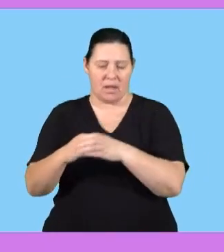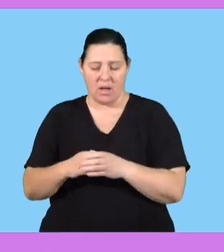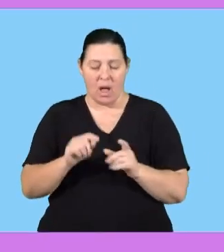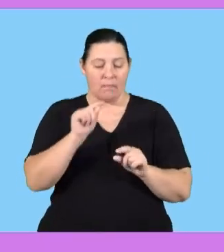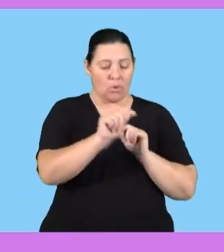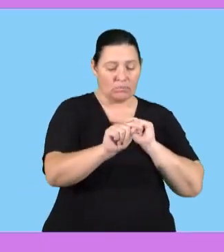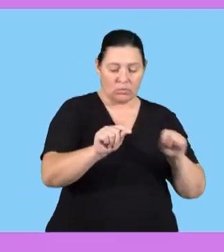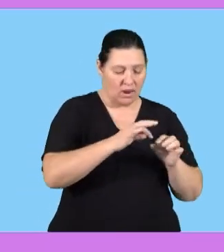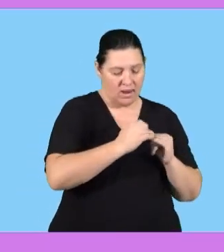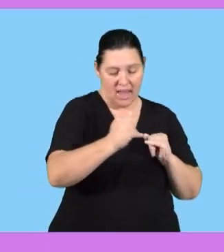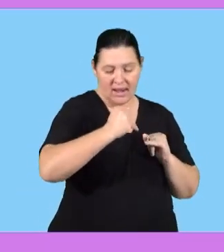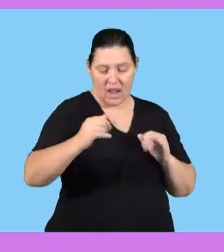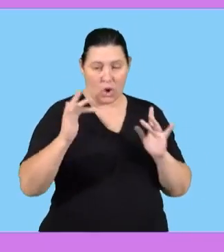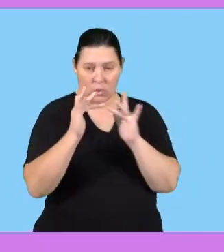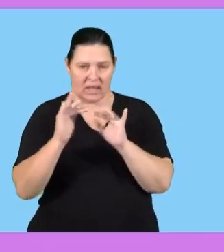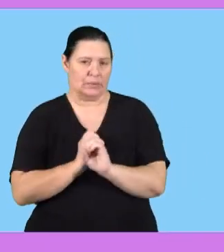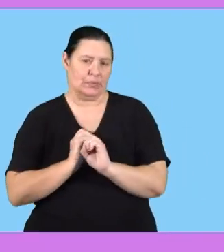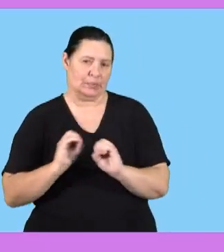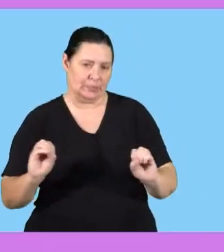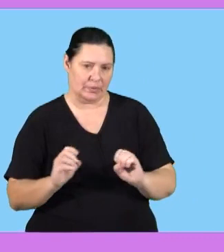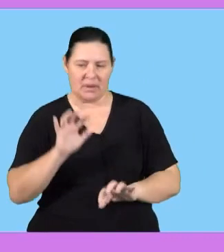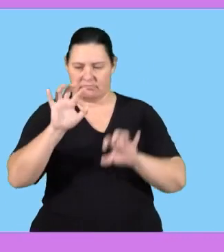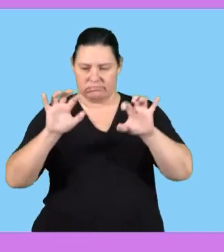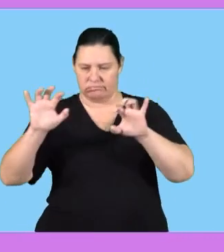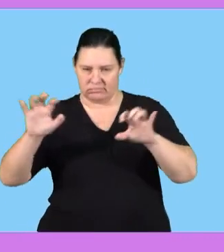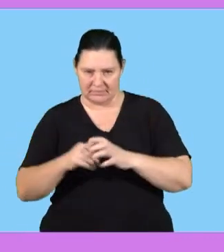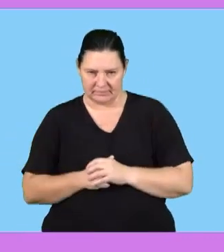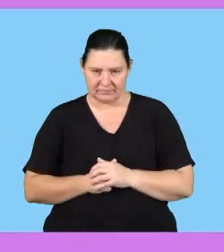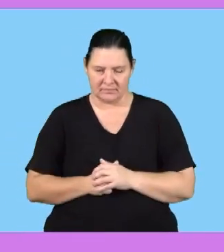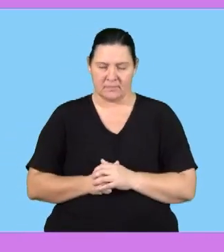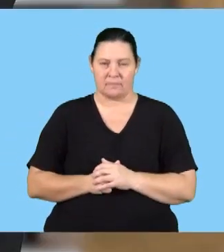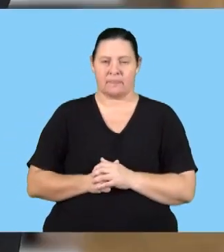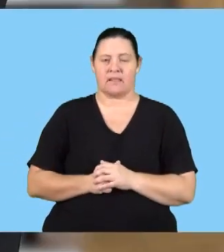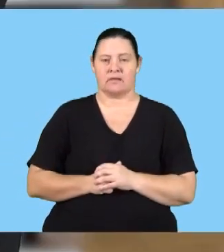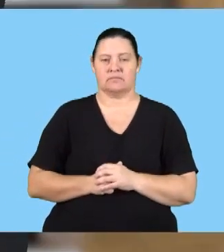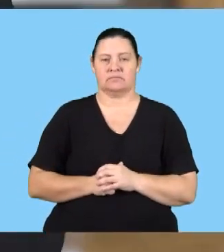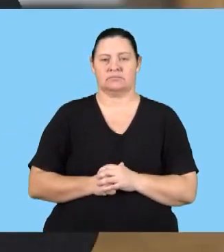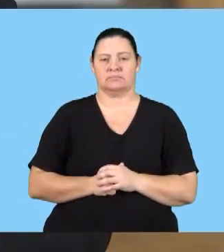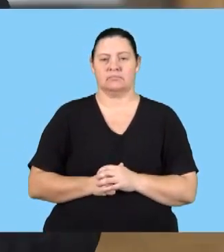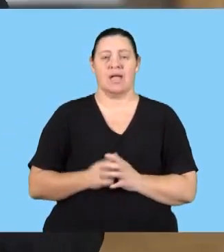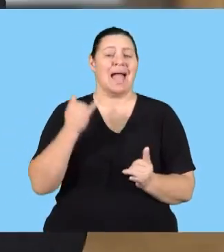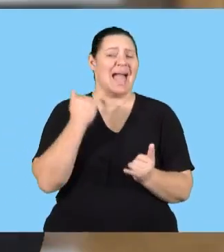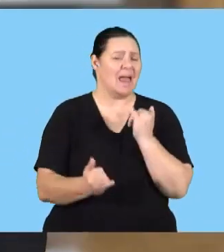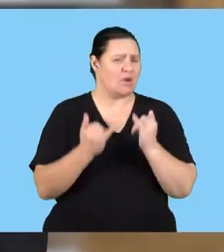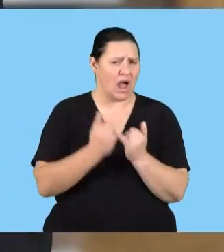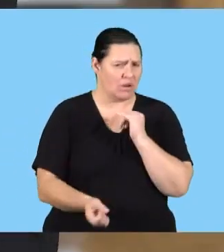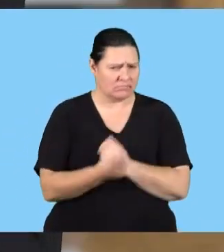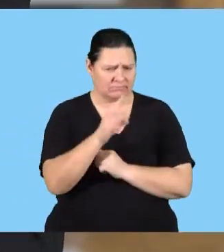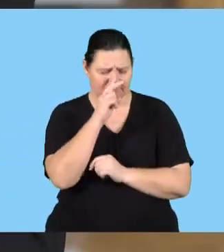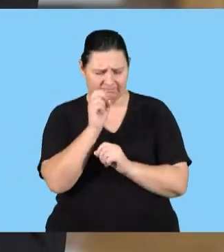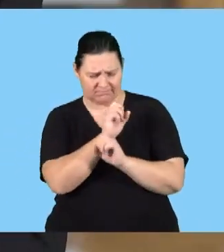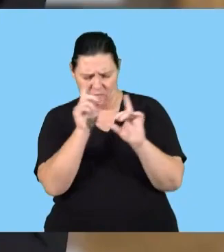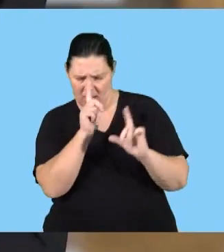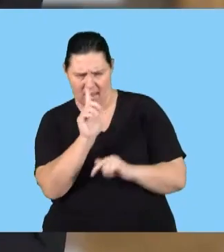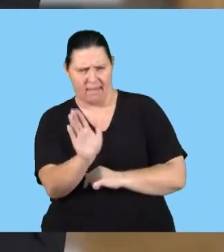not connected, right, by a line. Okay, that is a scatter plot. Then common errors that you